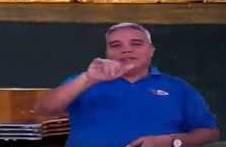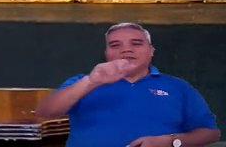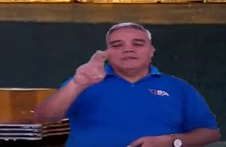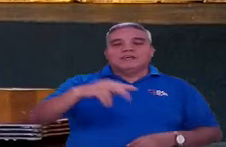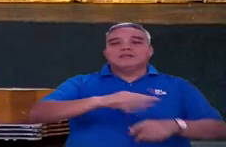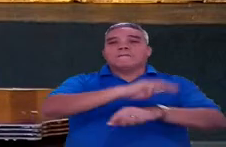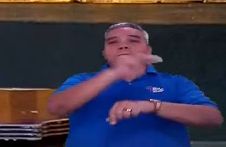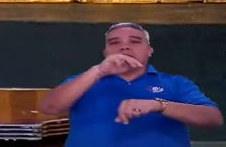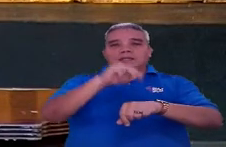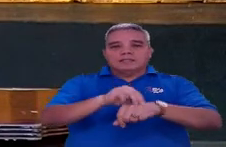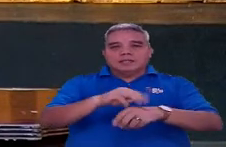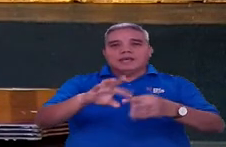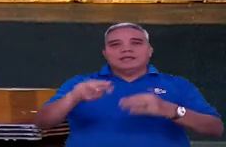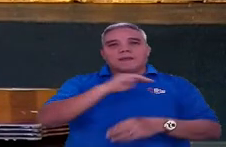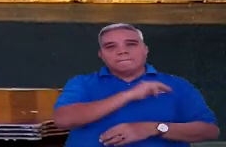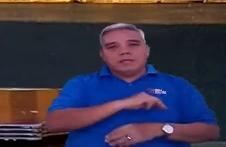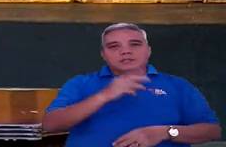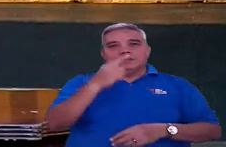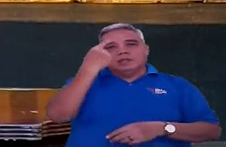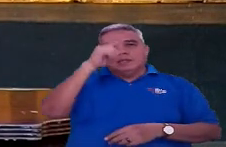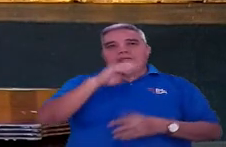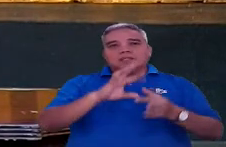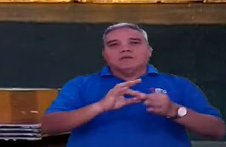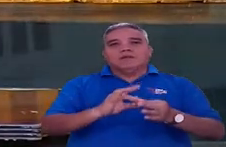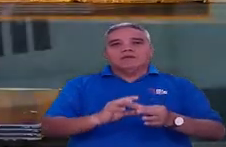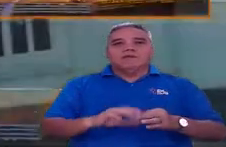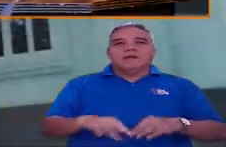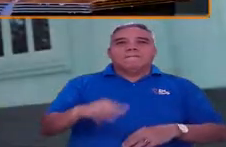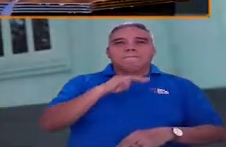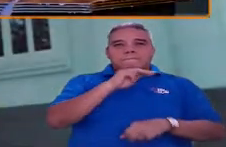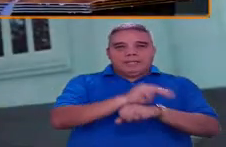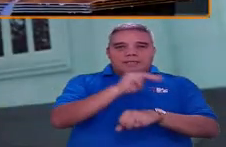our ministry is mission and mission is our ministry.